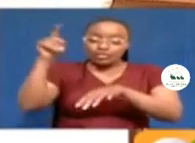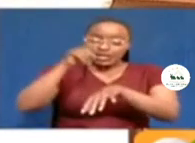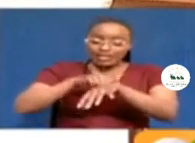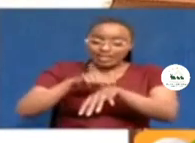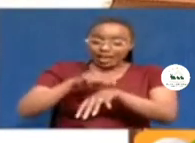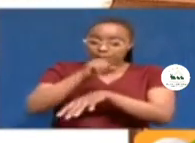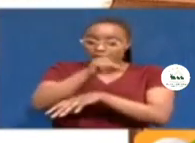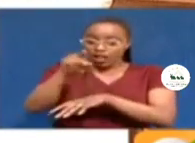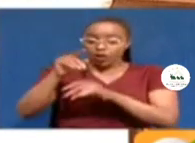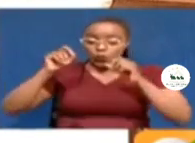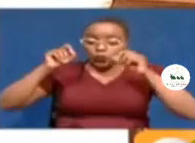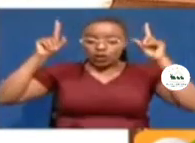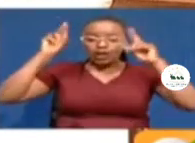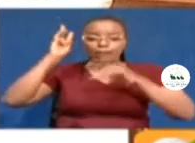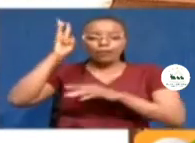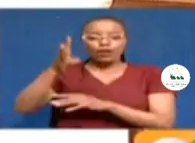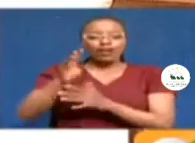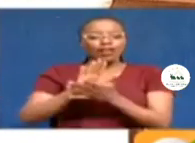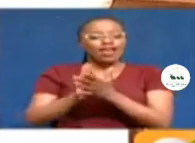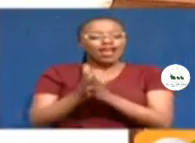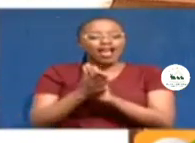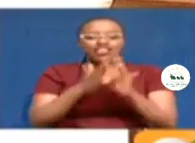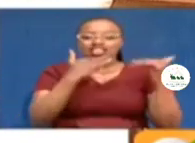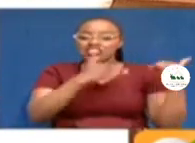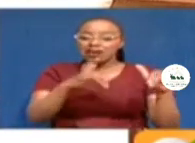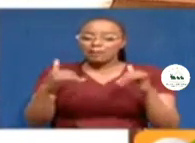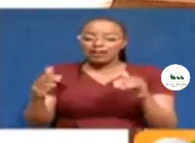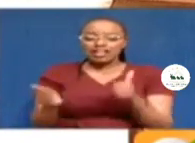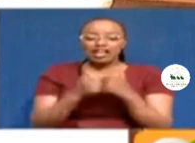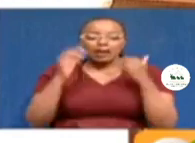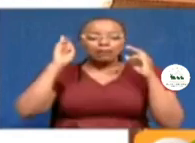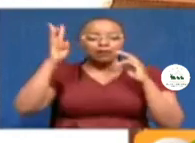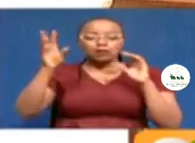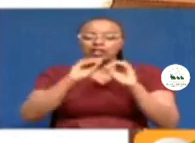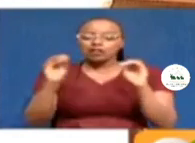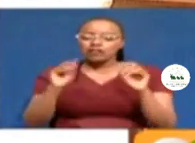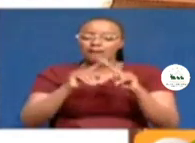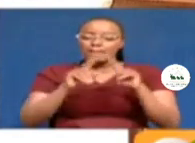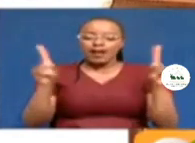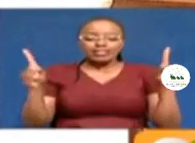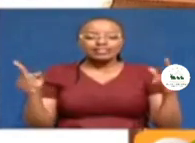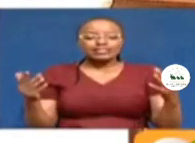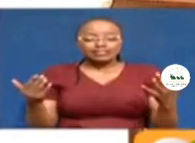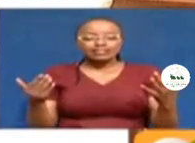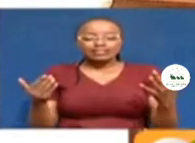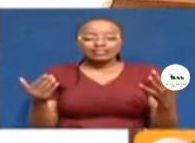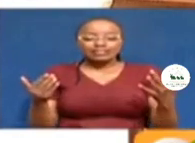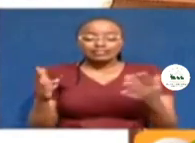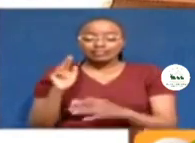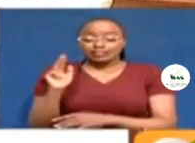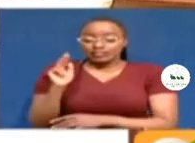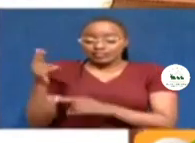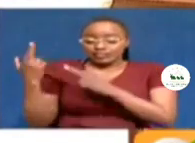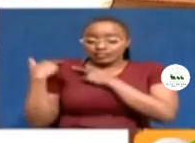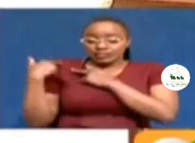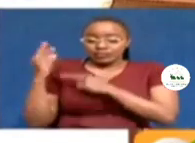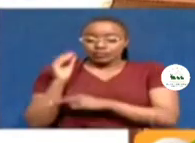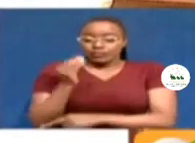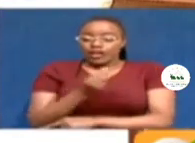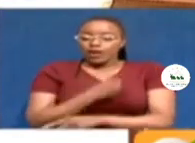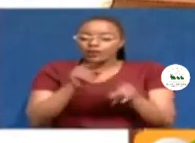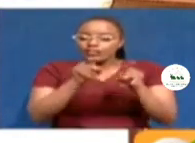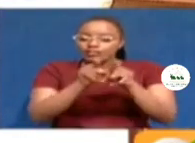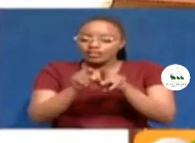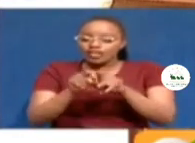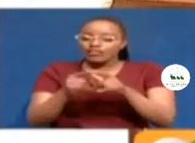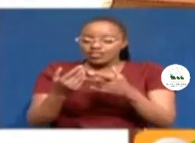we wake up, nothing dramatic is going to happen. But yet, our duty, even